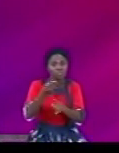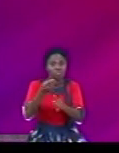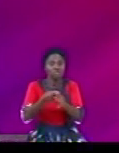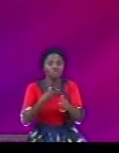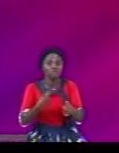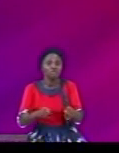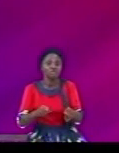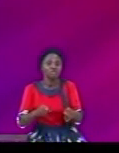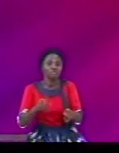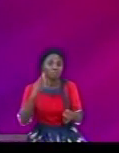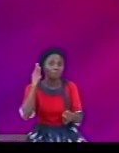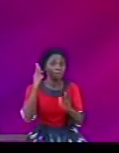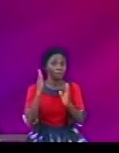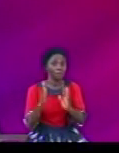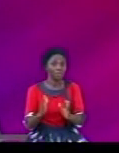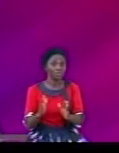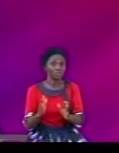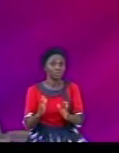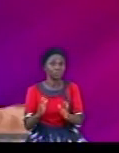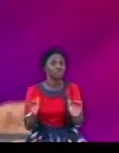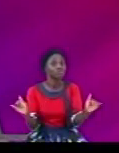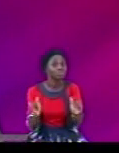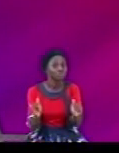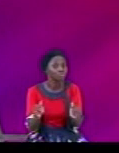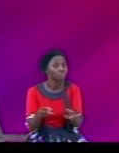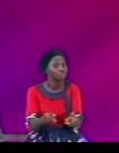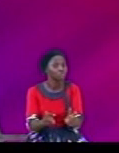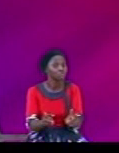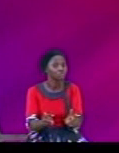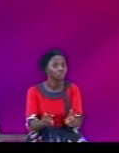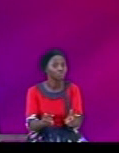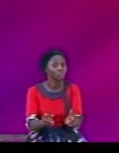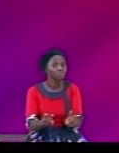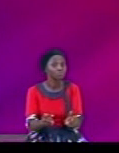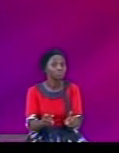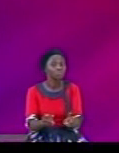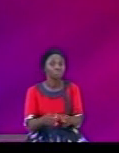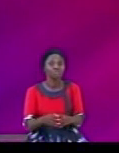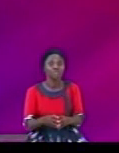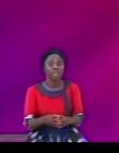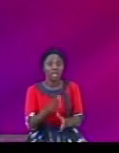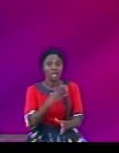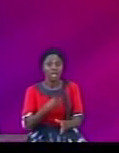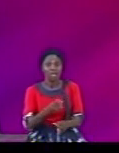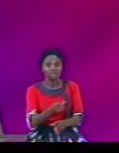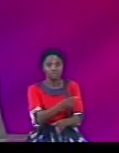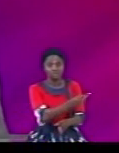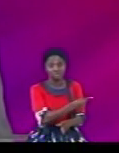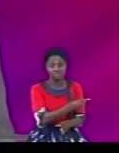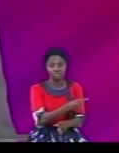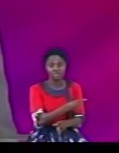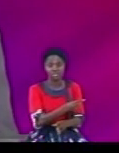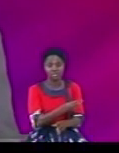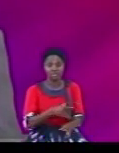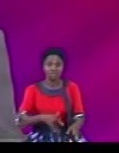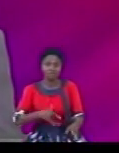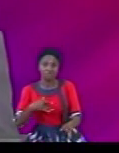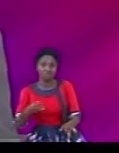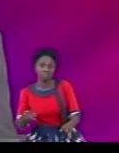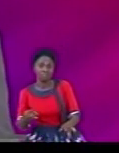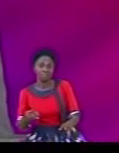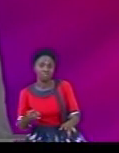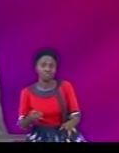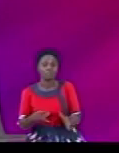do you concentrate? And their affliction reflected in accepting the gospel.